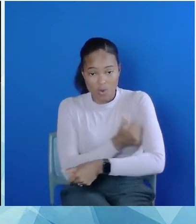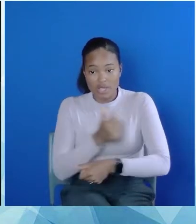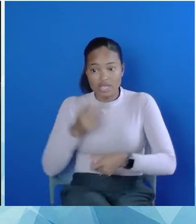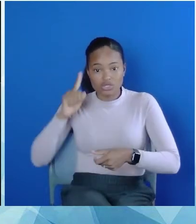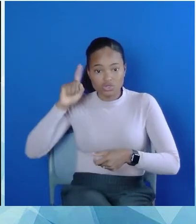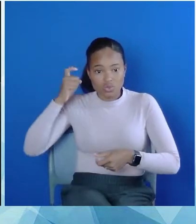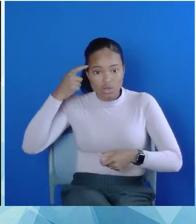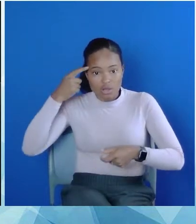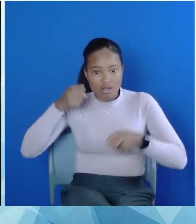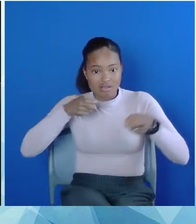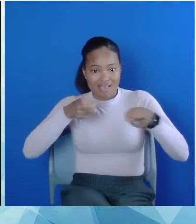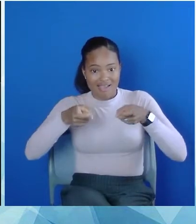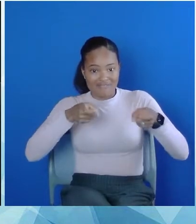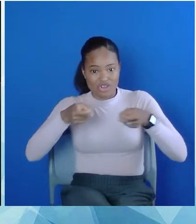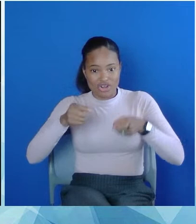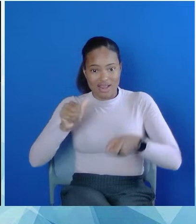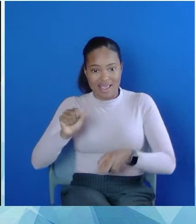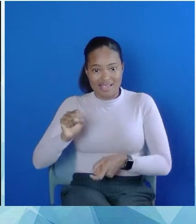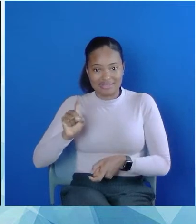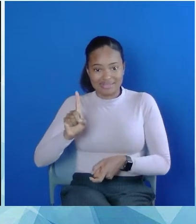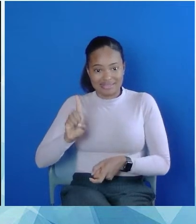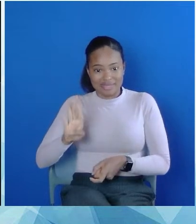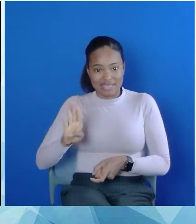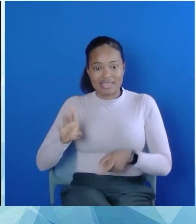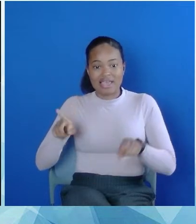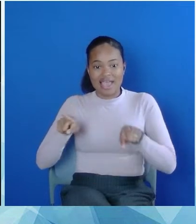agency. That's your responsibility.